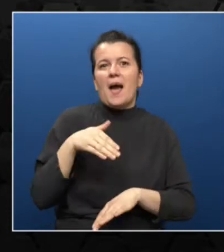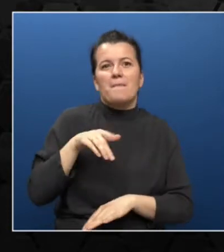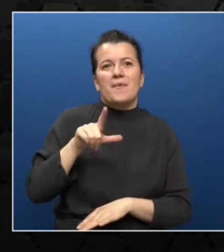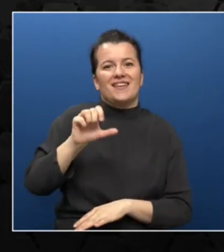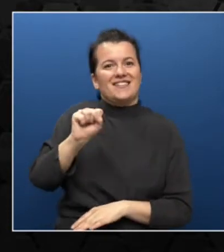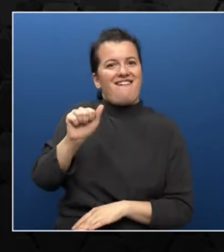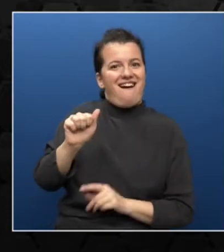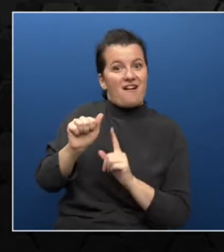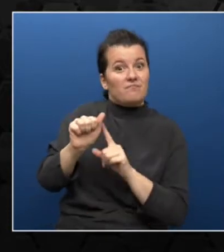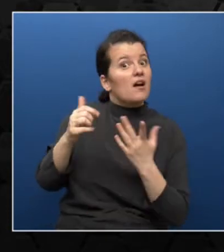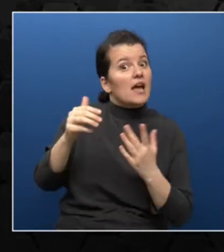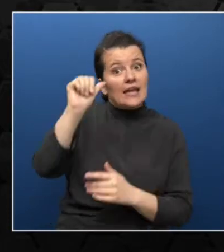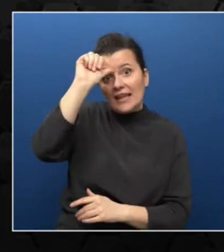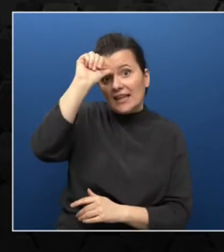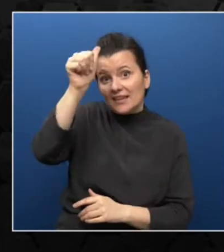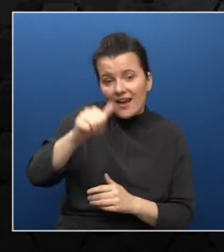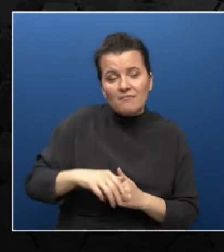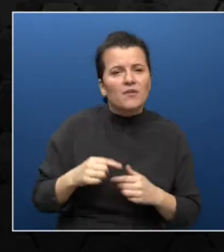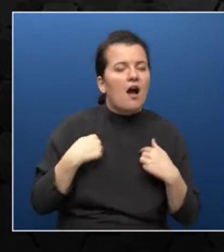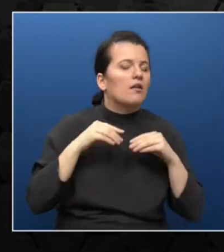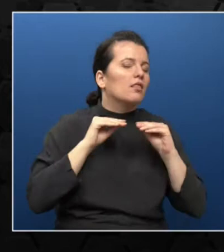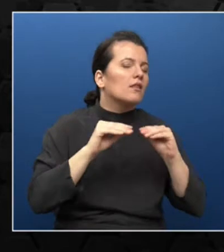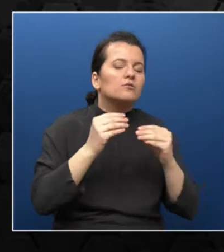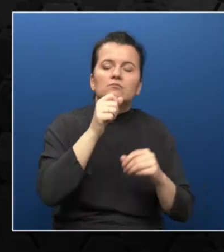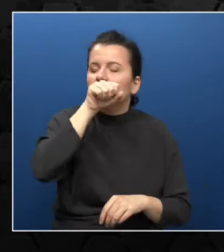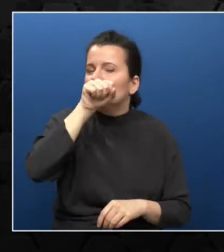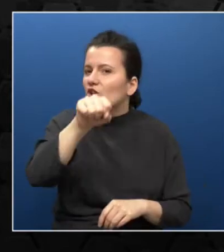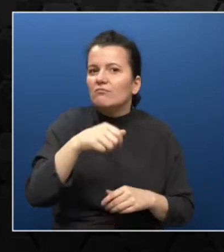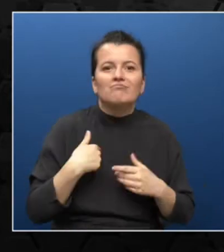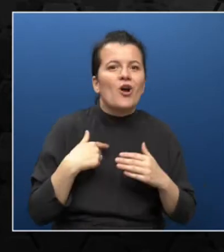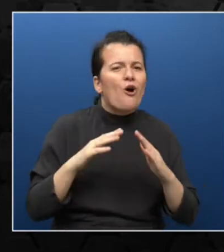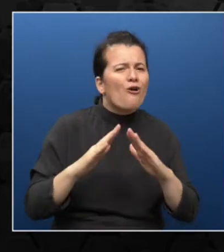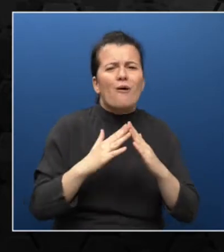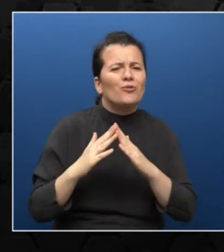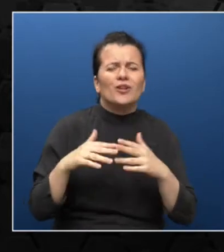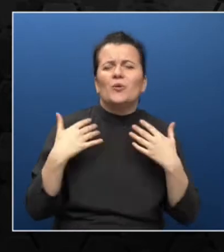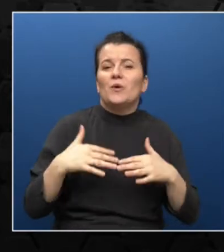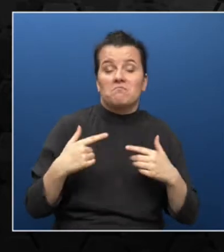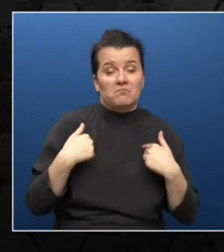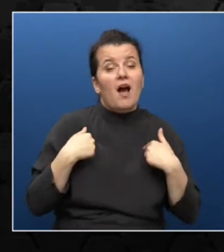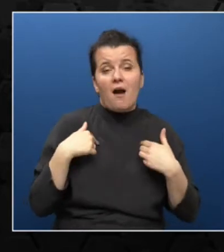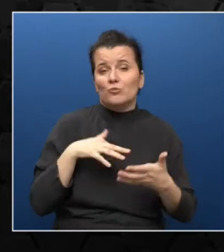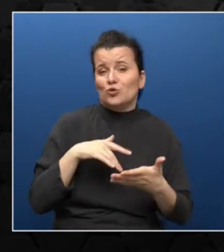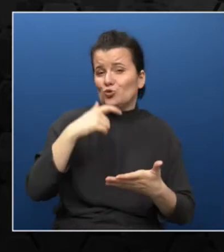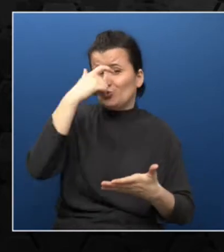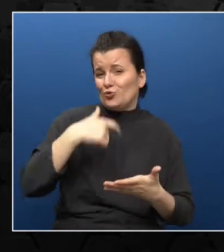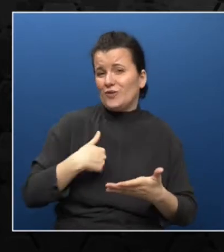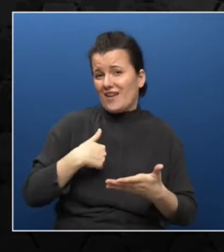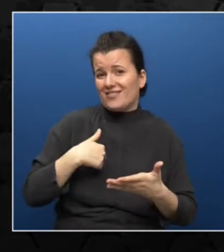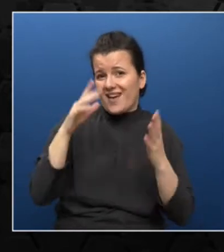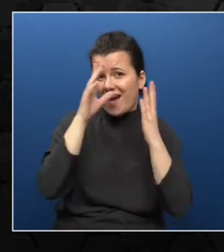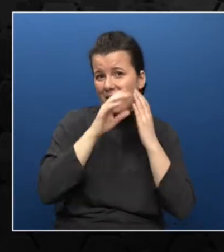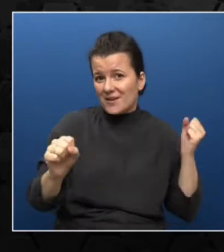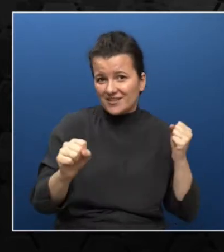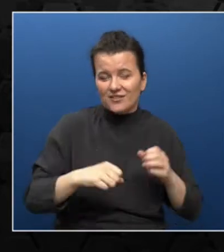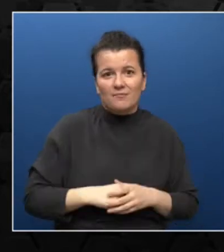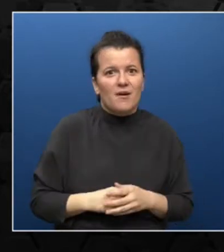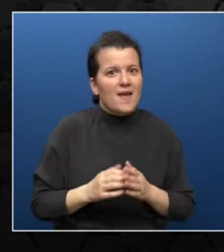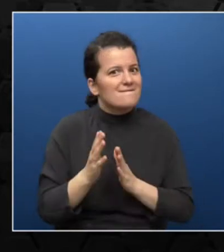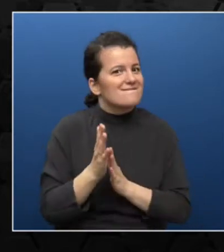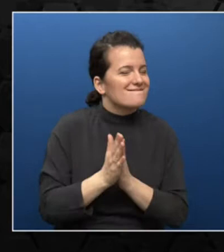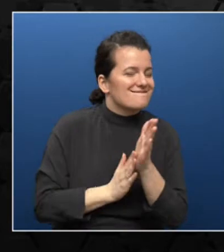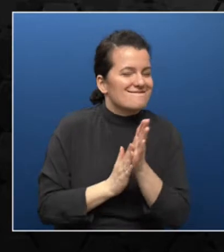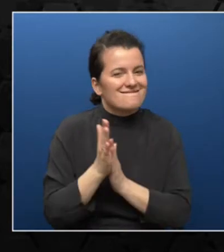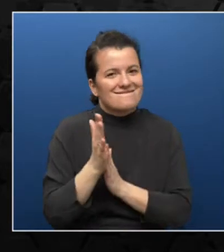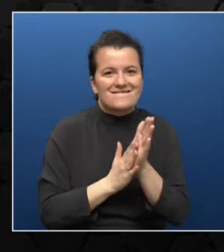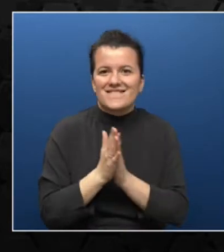love teaching. I love communities, and the Microsoft Learn Student Ambassadors has been a great motivation for me in whatever I